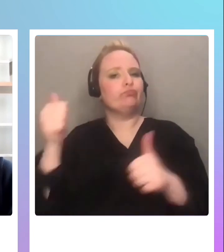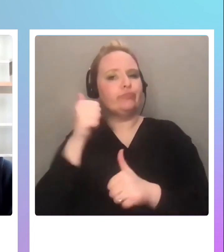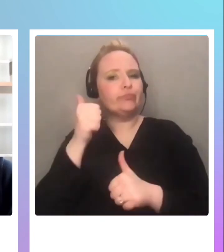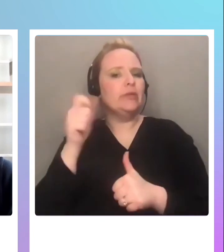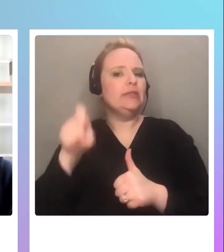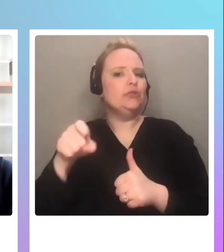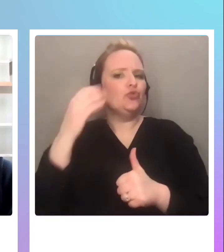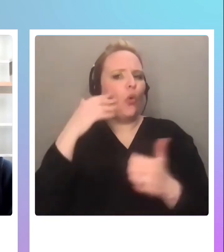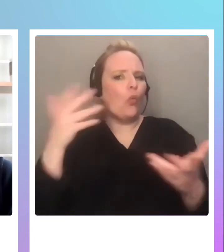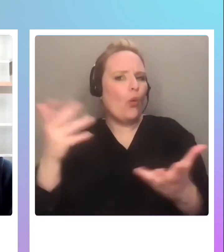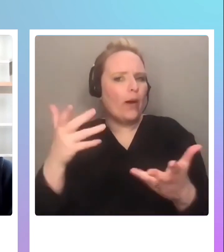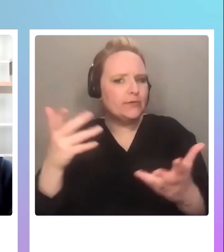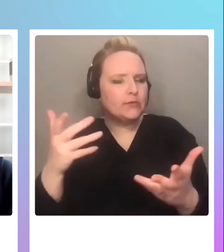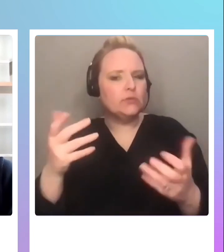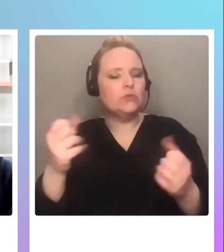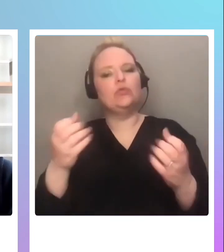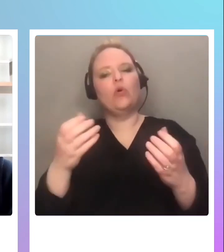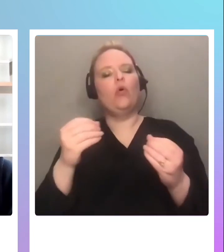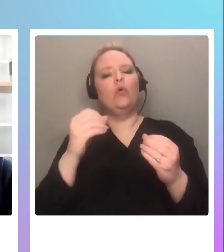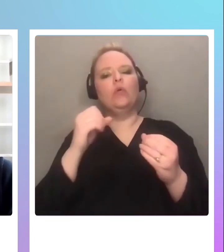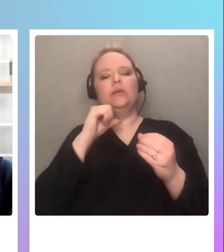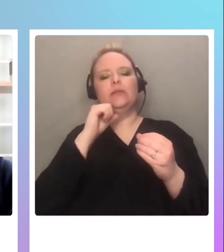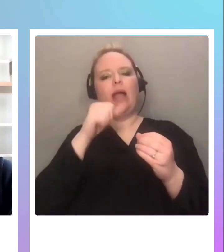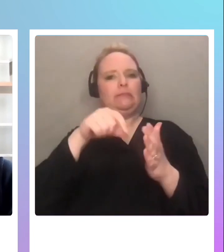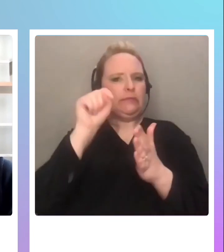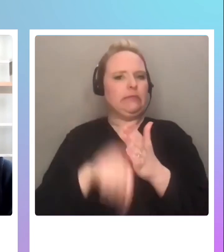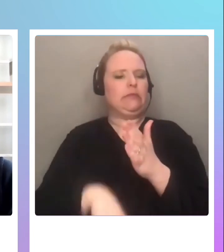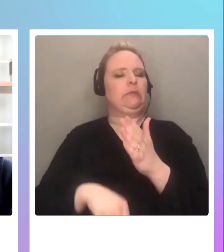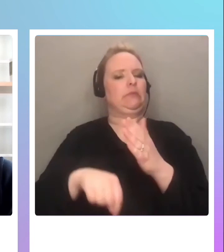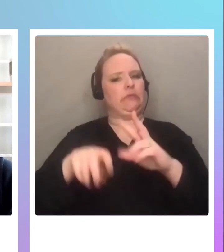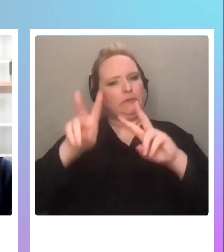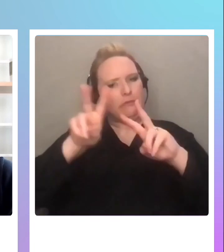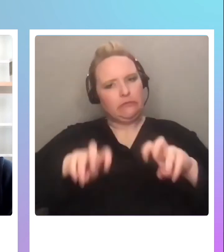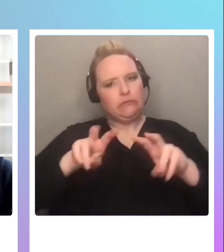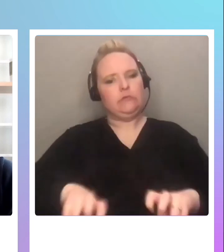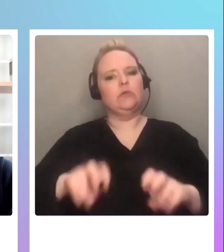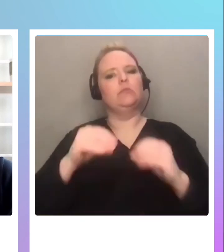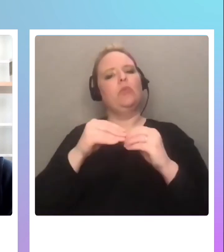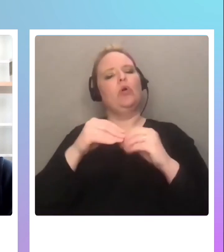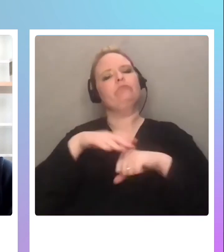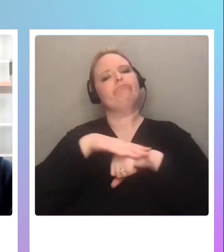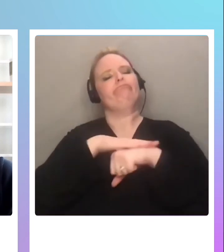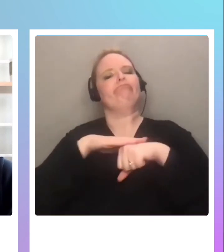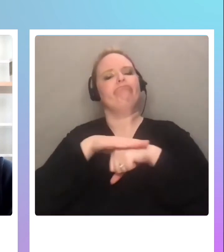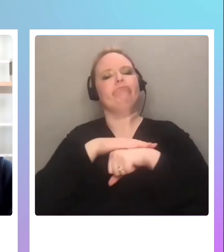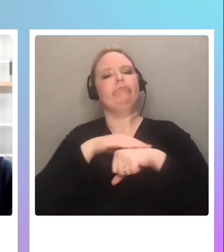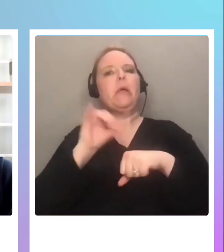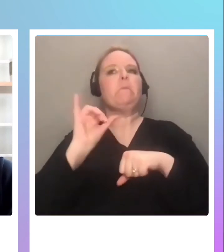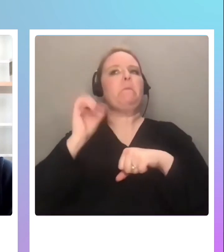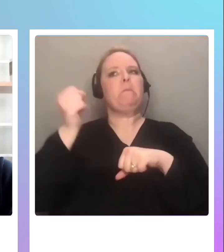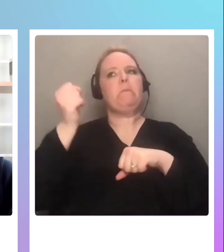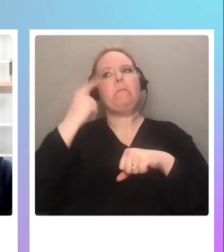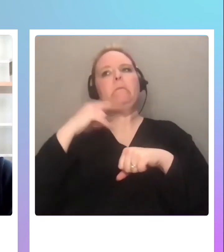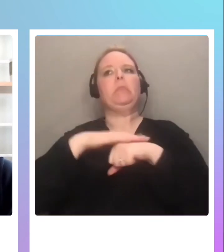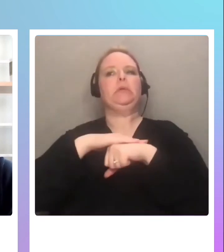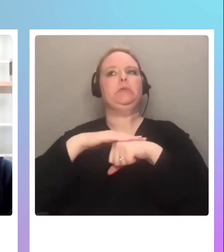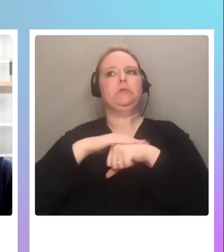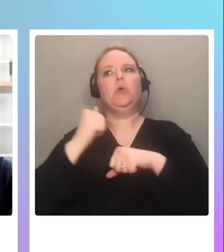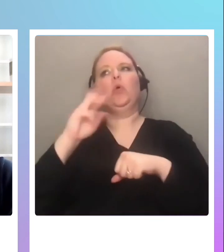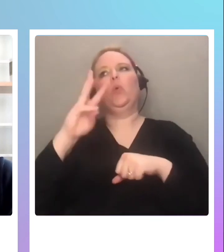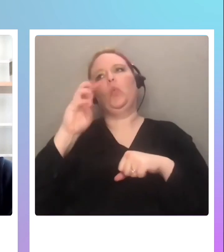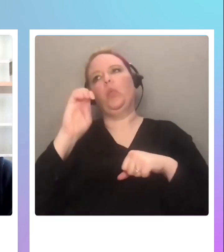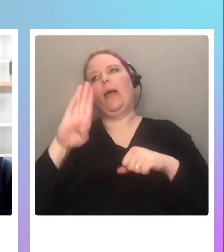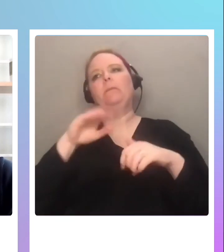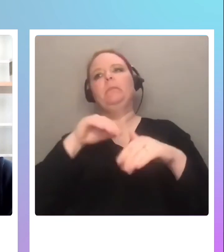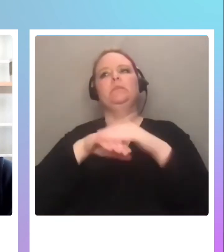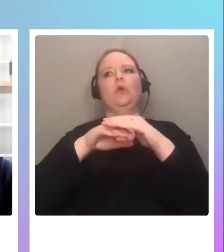Right. Yeah, so it's not going to be deep dives. It's going to be kind of that basic like web accessibility